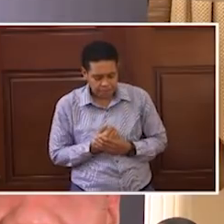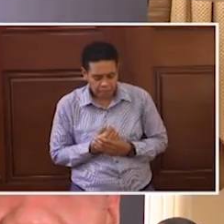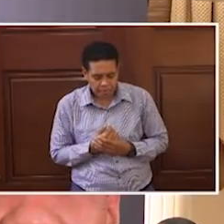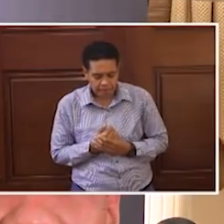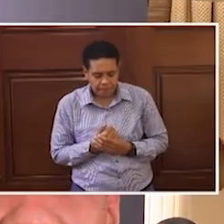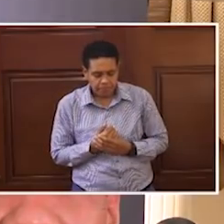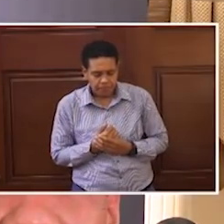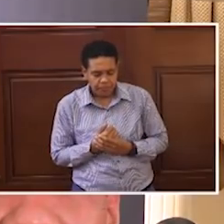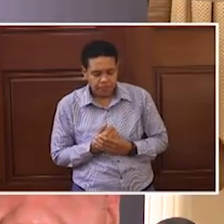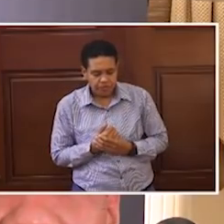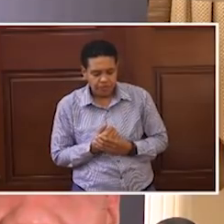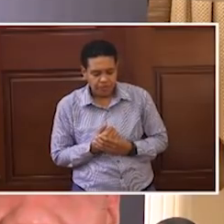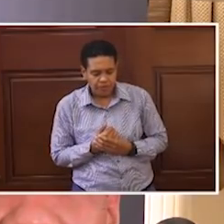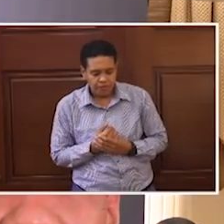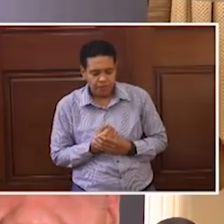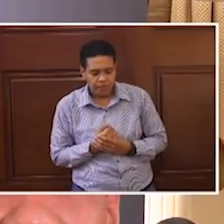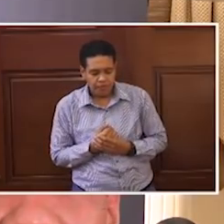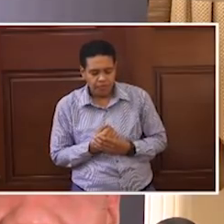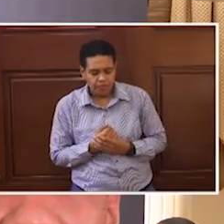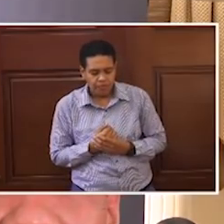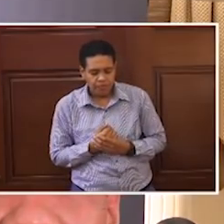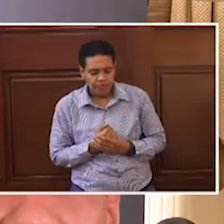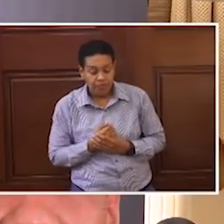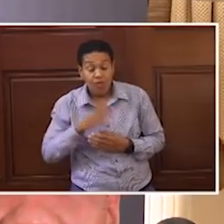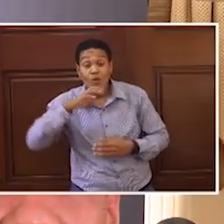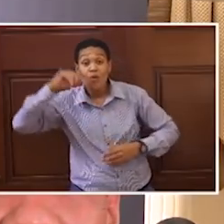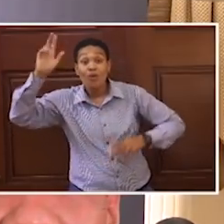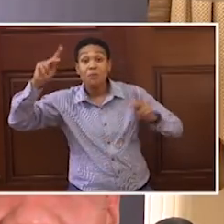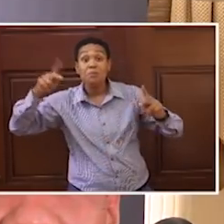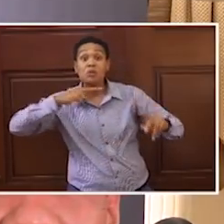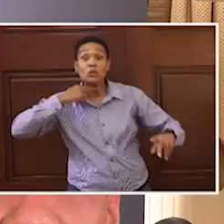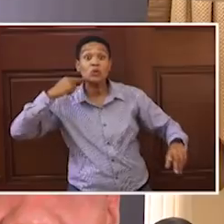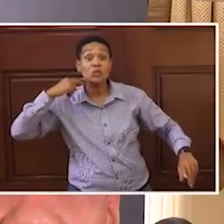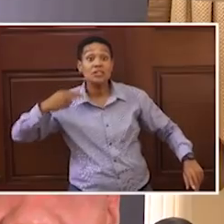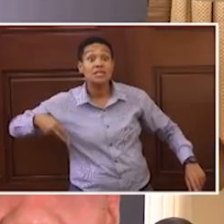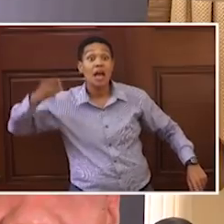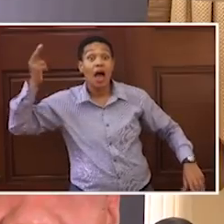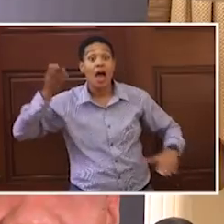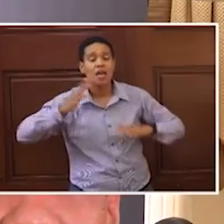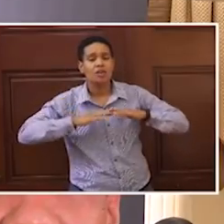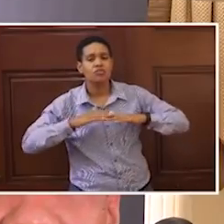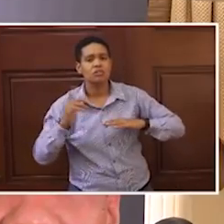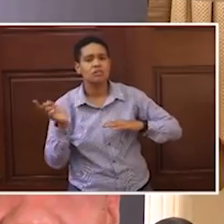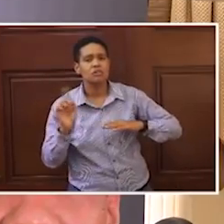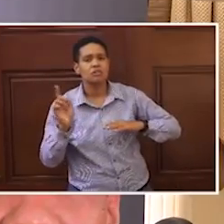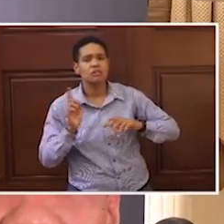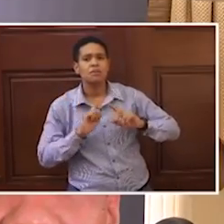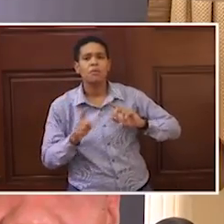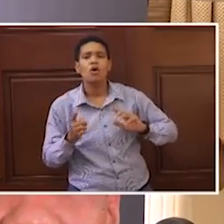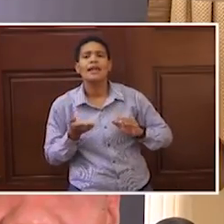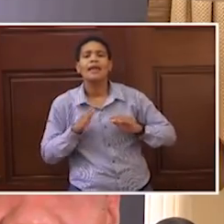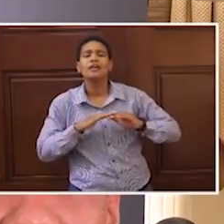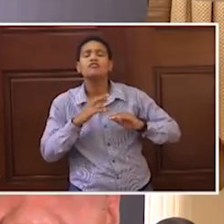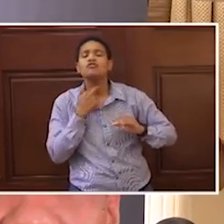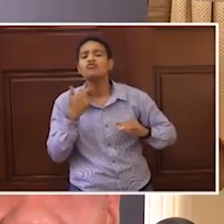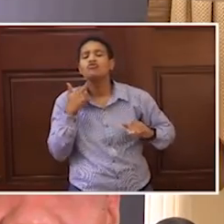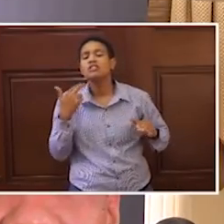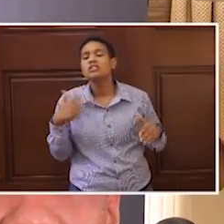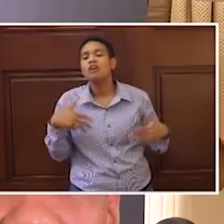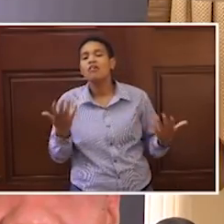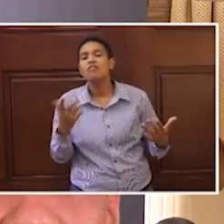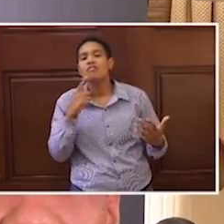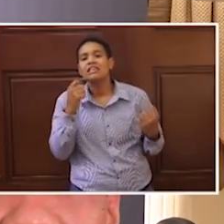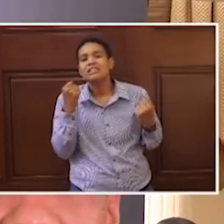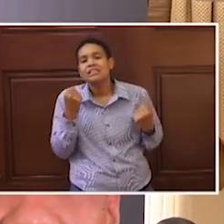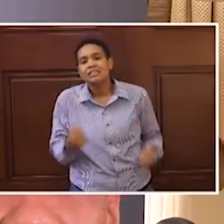whereas older people are not at any increased risk per se, they are at increased risk of